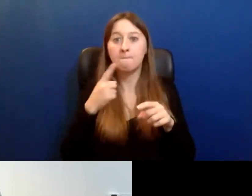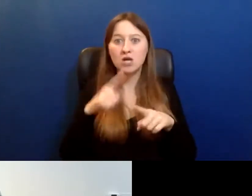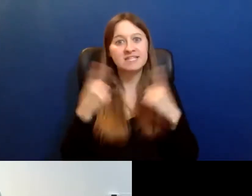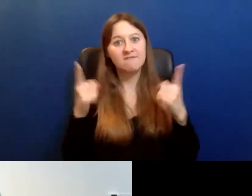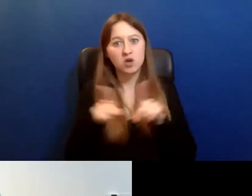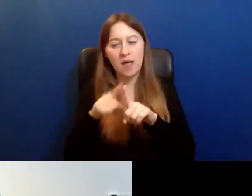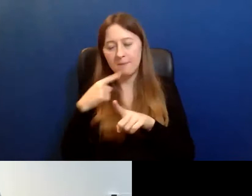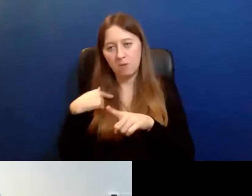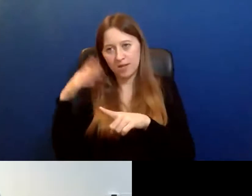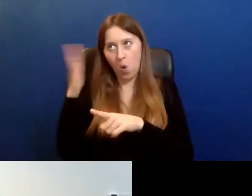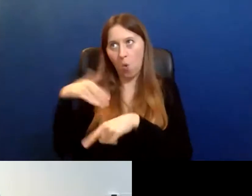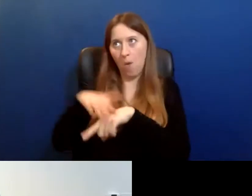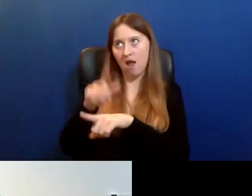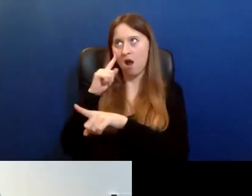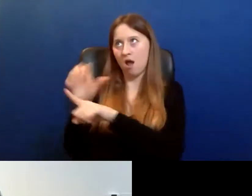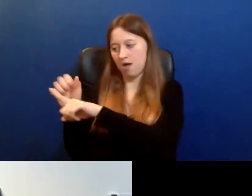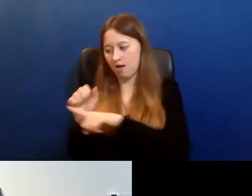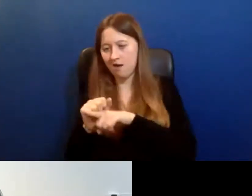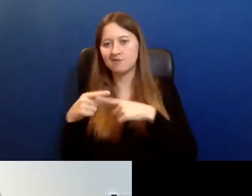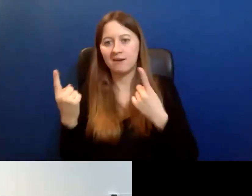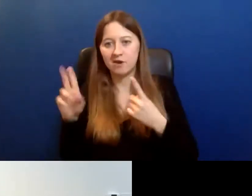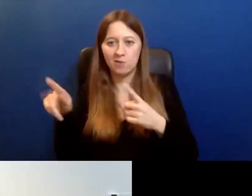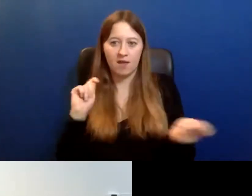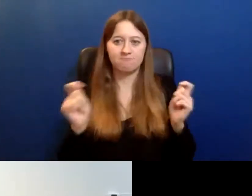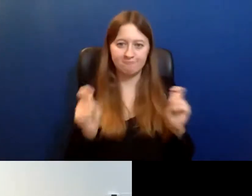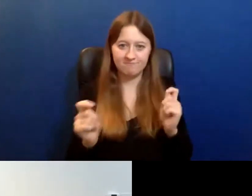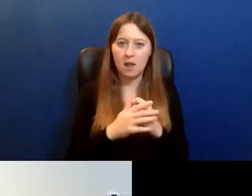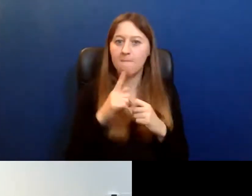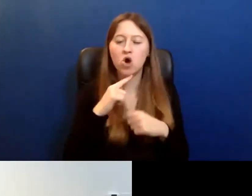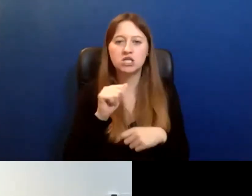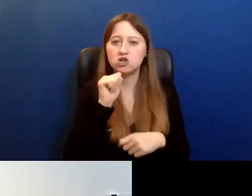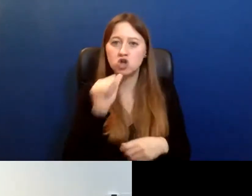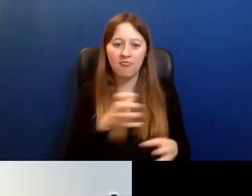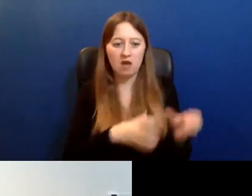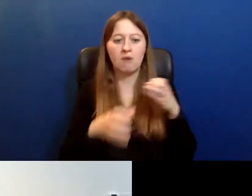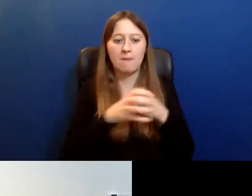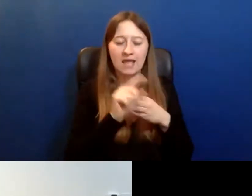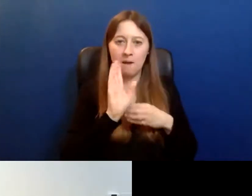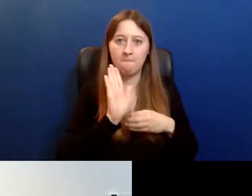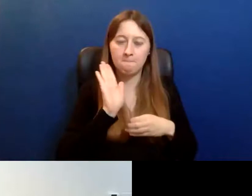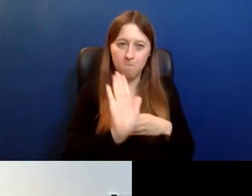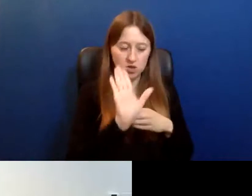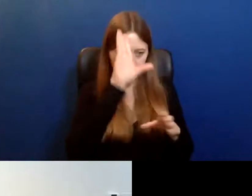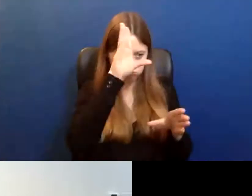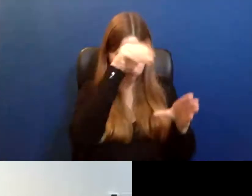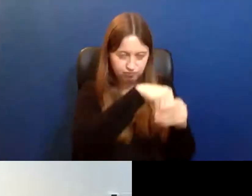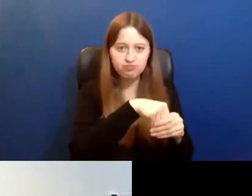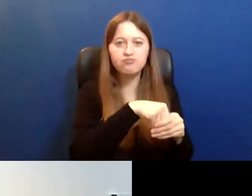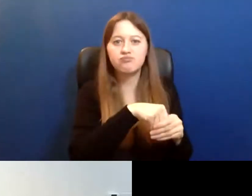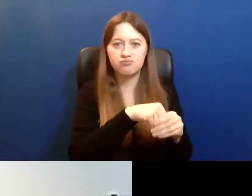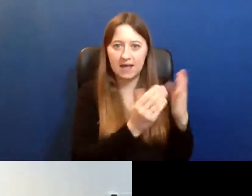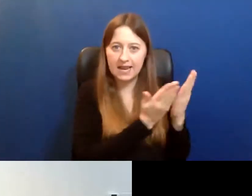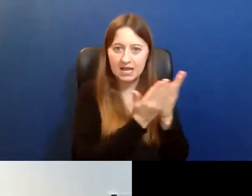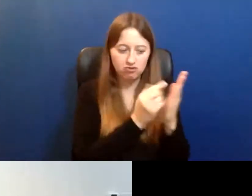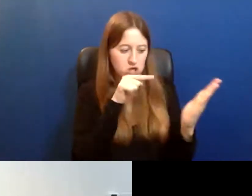forward. But I think there's nothing that will really replace getting into the sort of the literature on how children